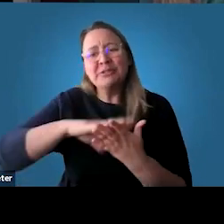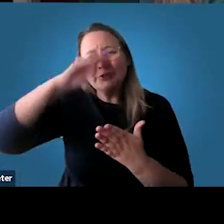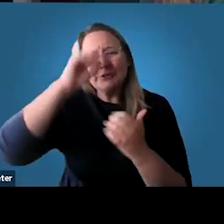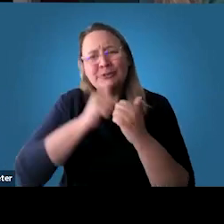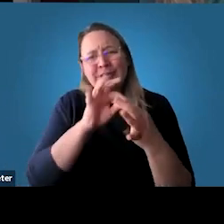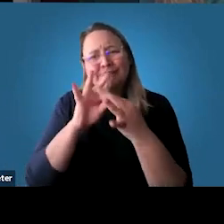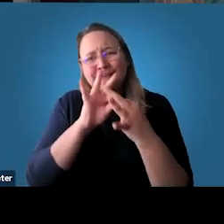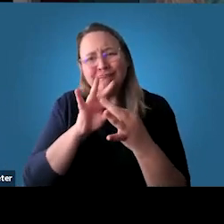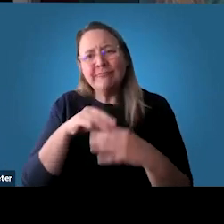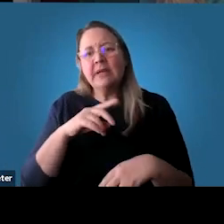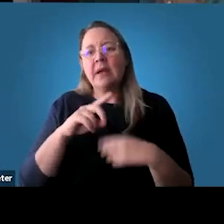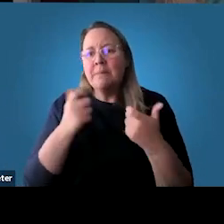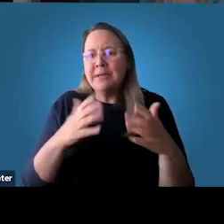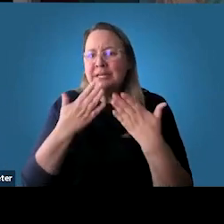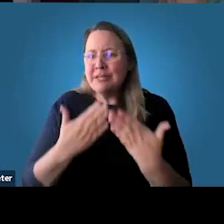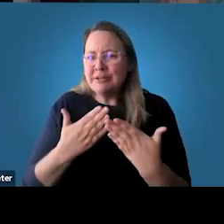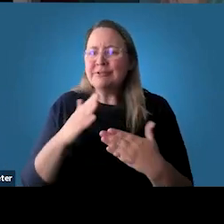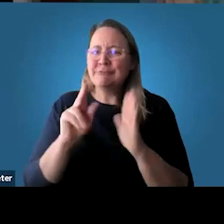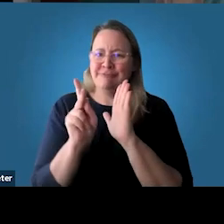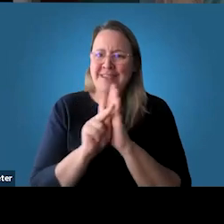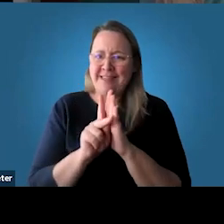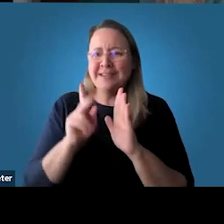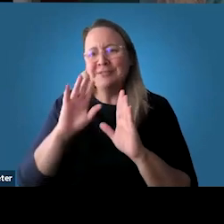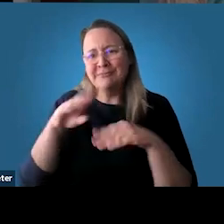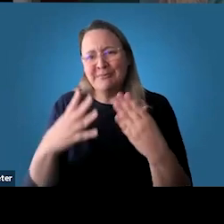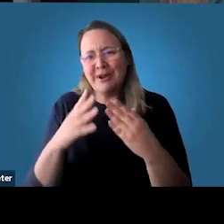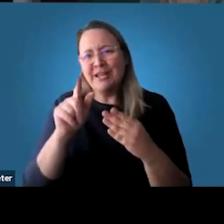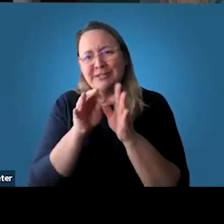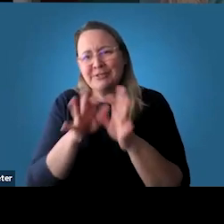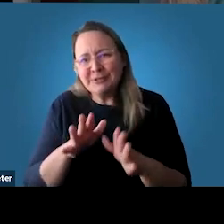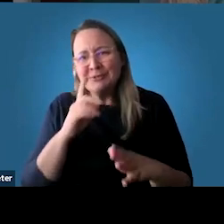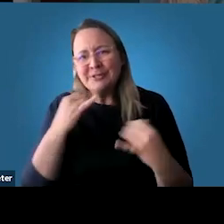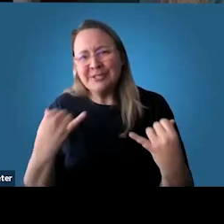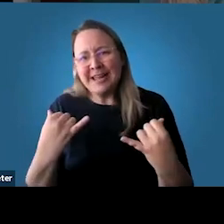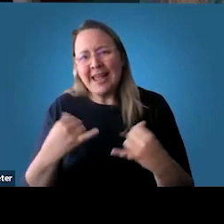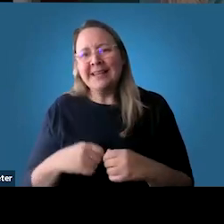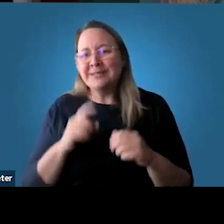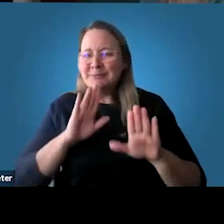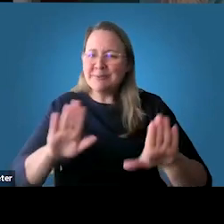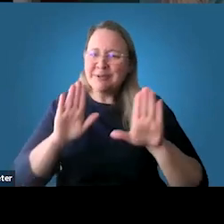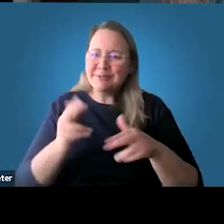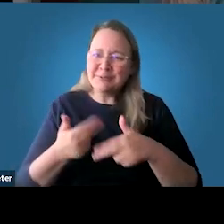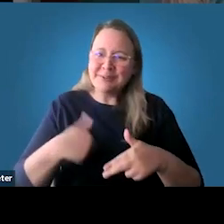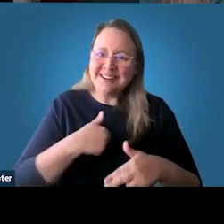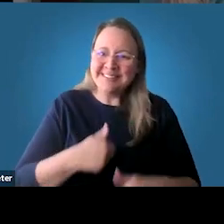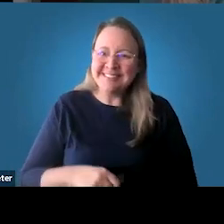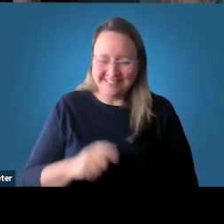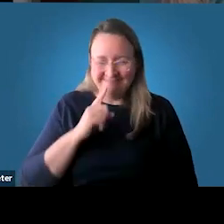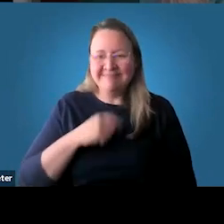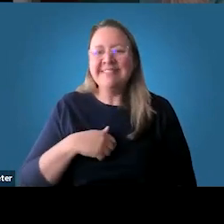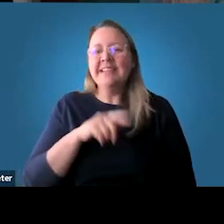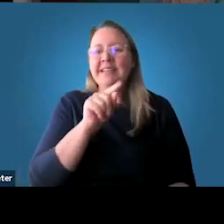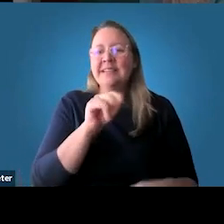together. Again, a big thank you to Kelly for providing ASL services today. It's wonderful to have you with us. As